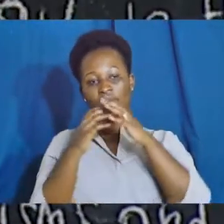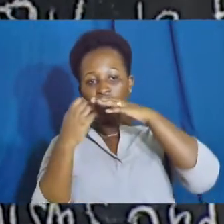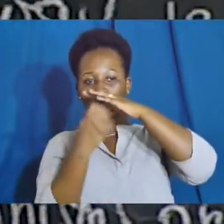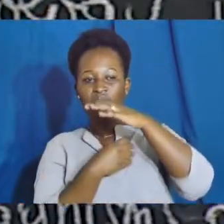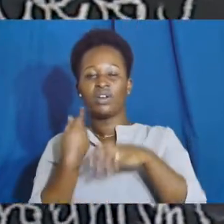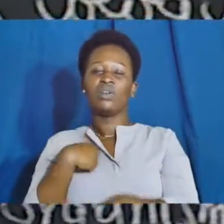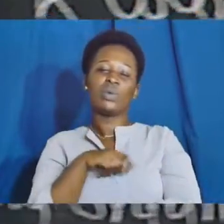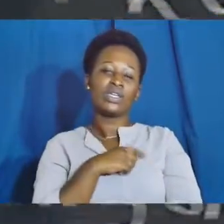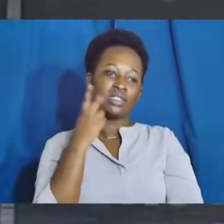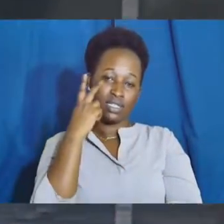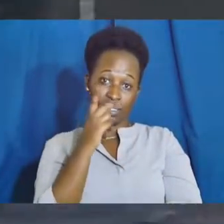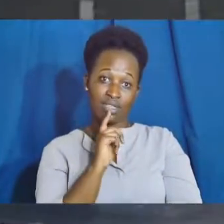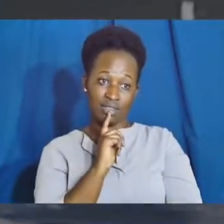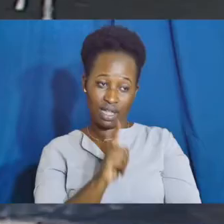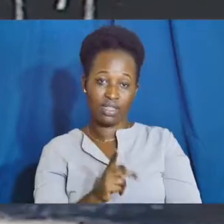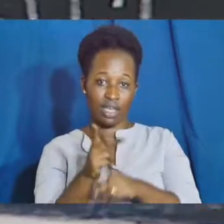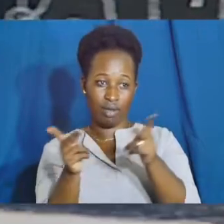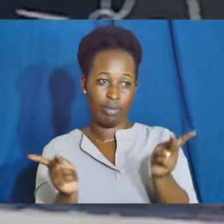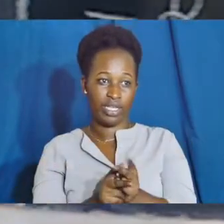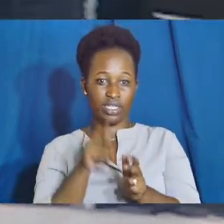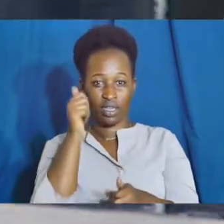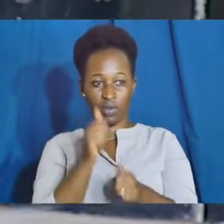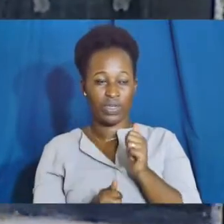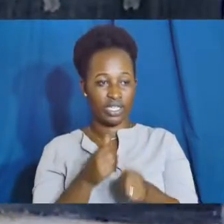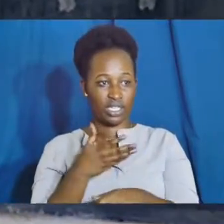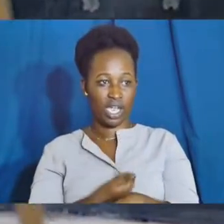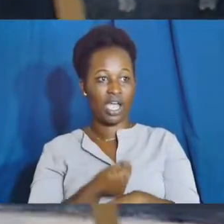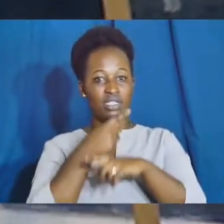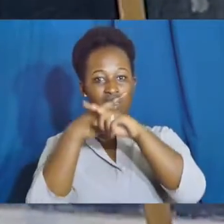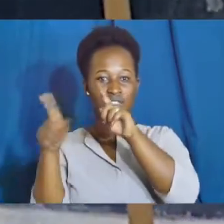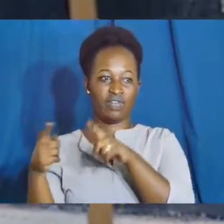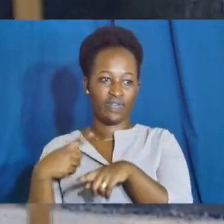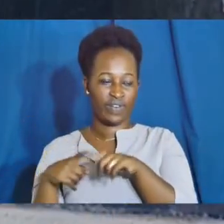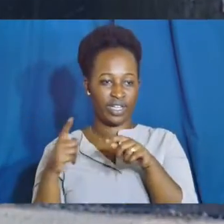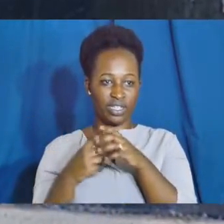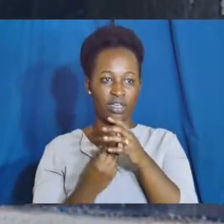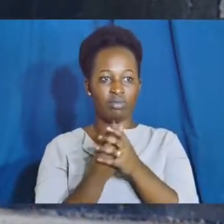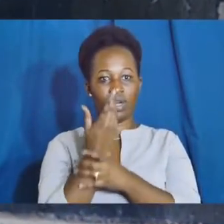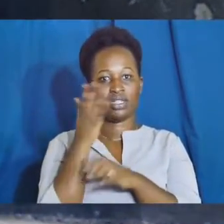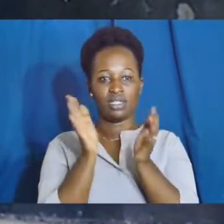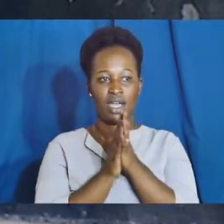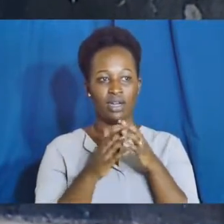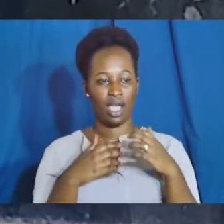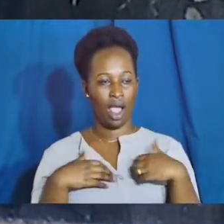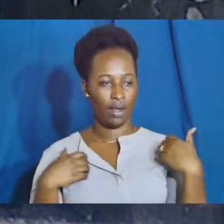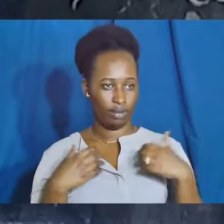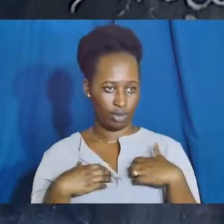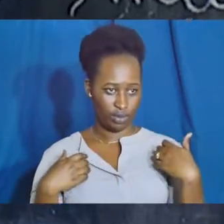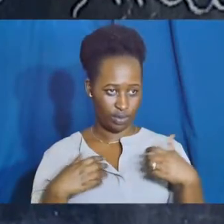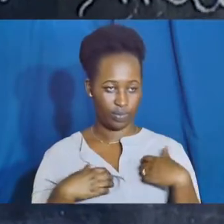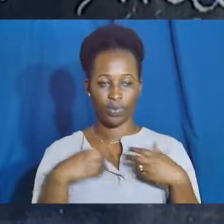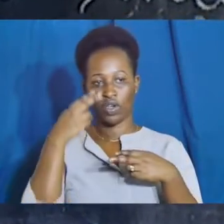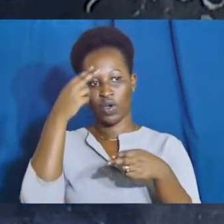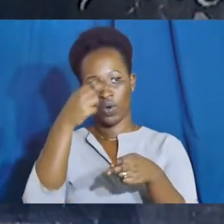we see that a place which has different plants and animals